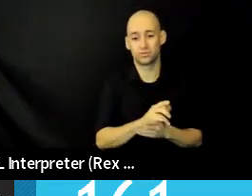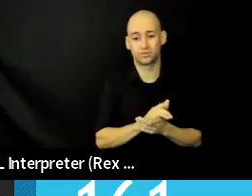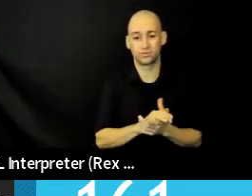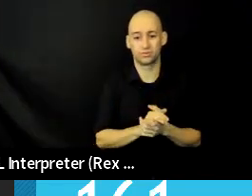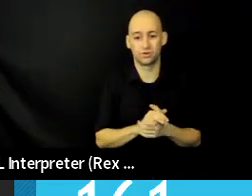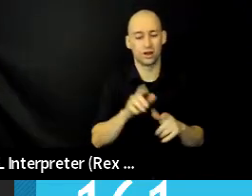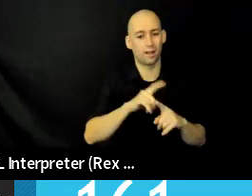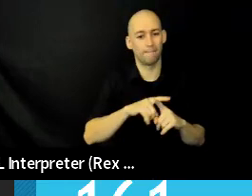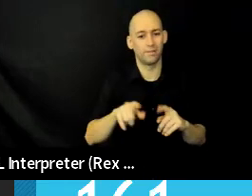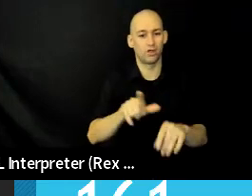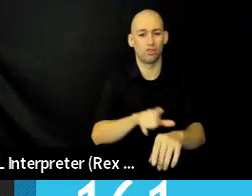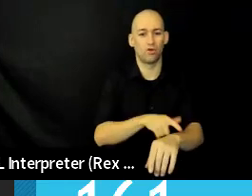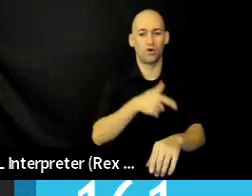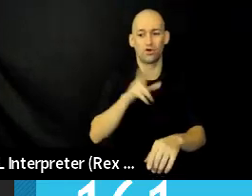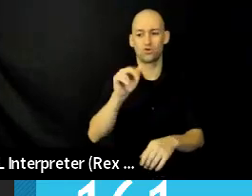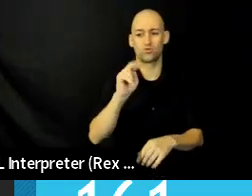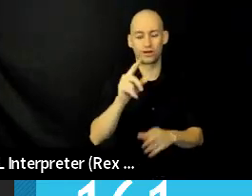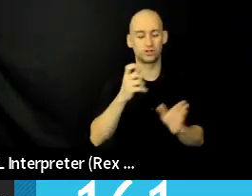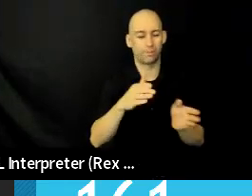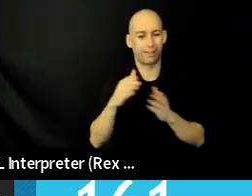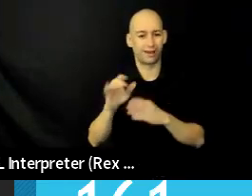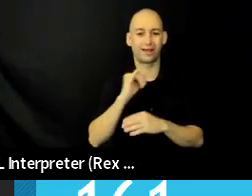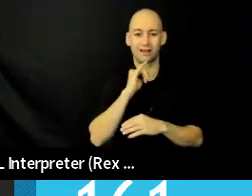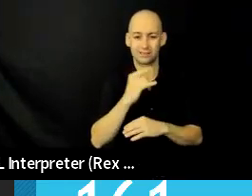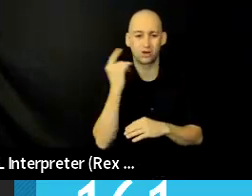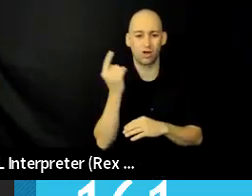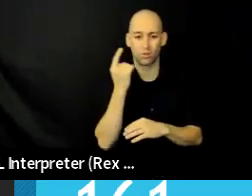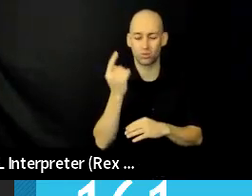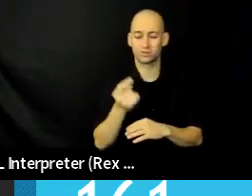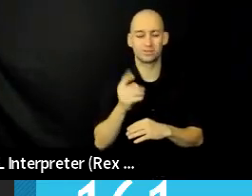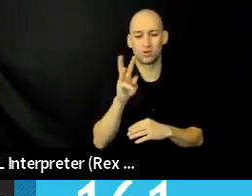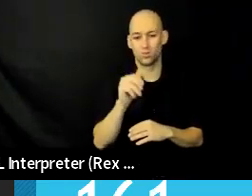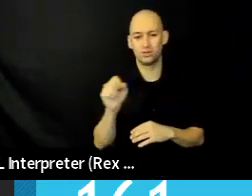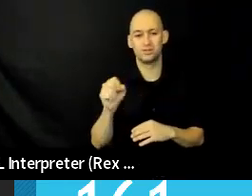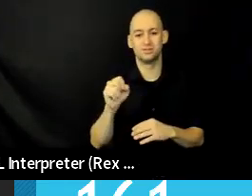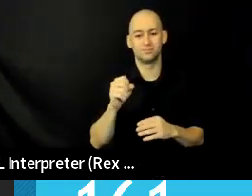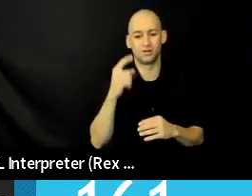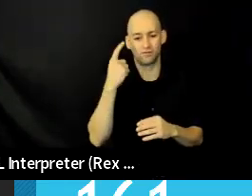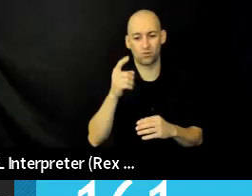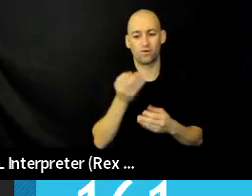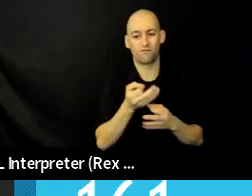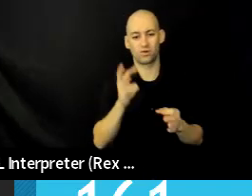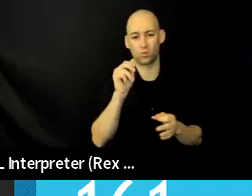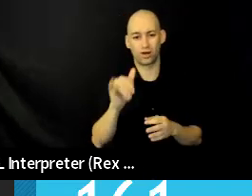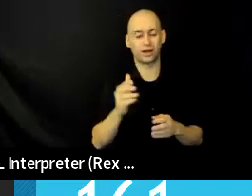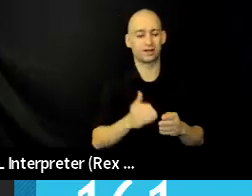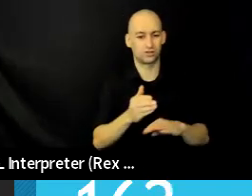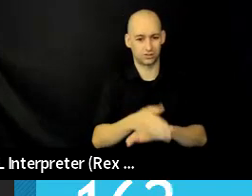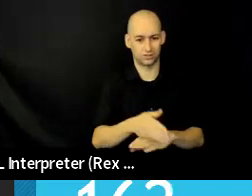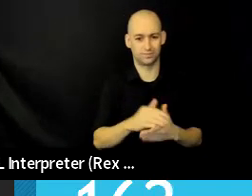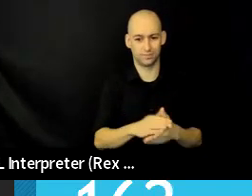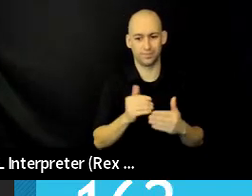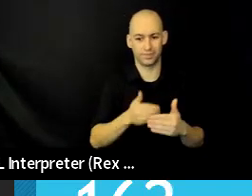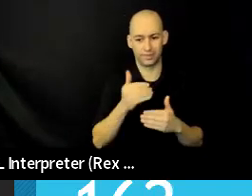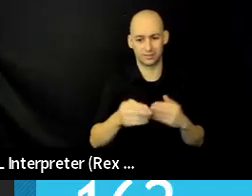But the long-range planning is and always has been for a freeway interchange. Next slide,